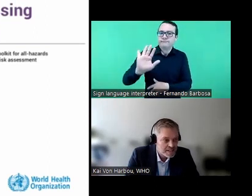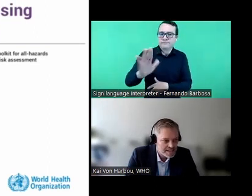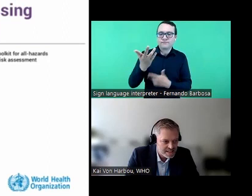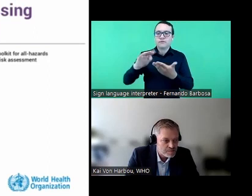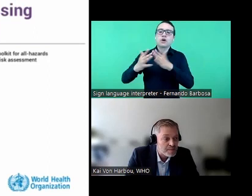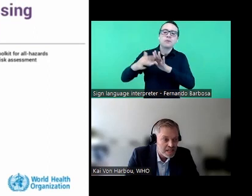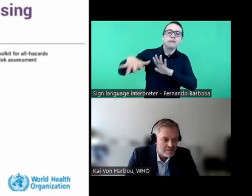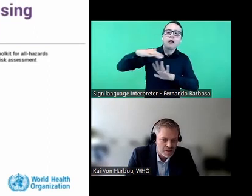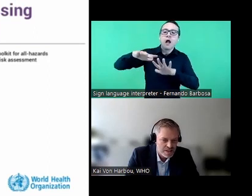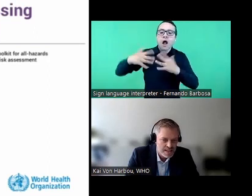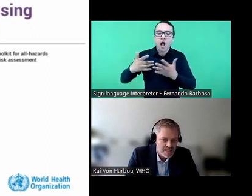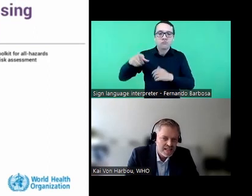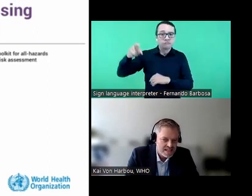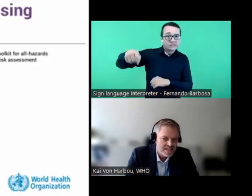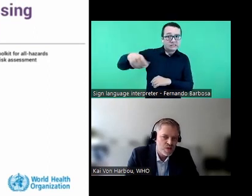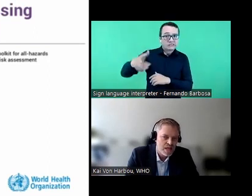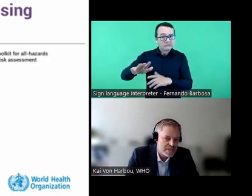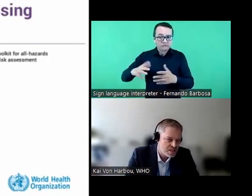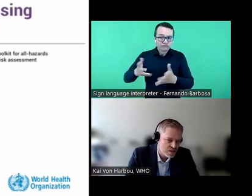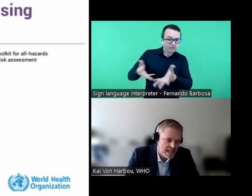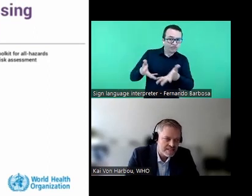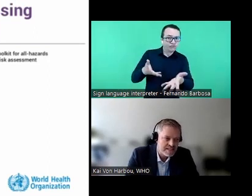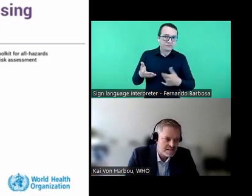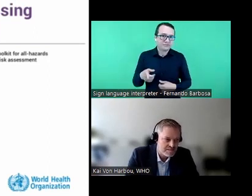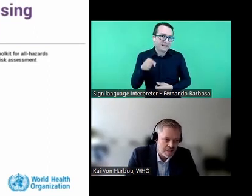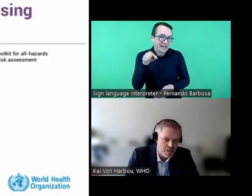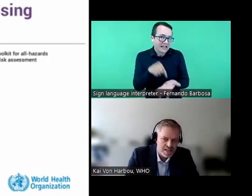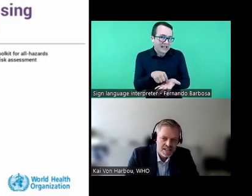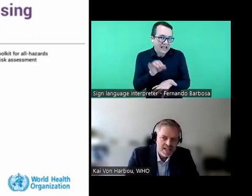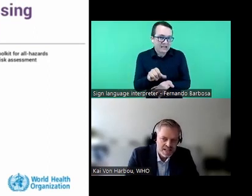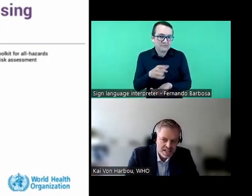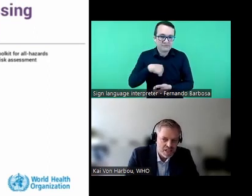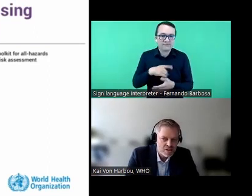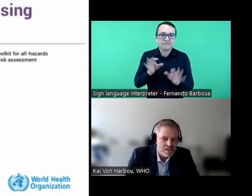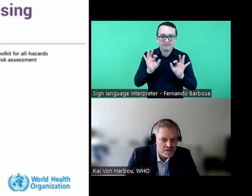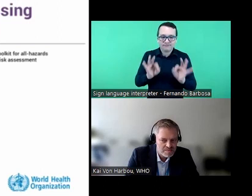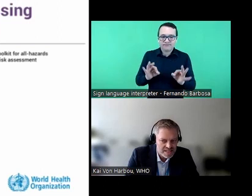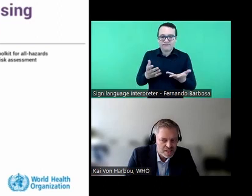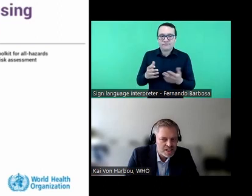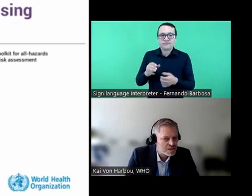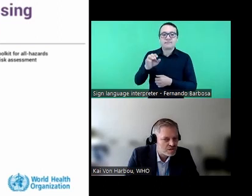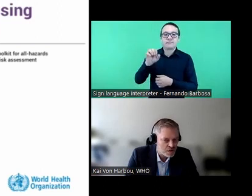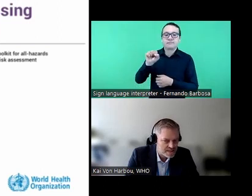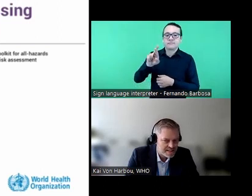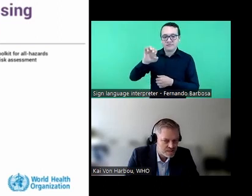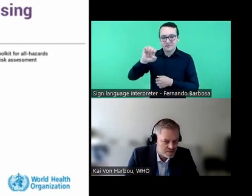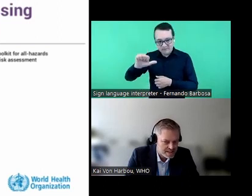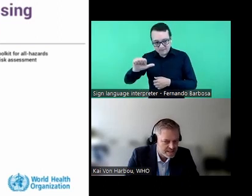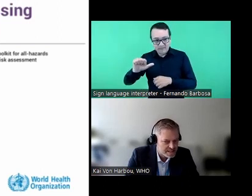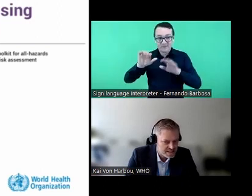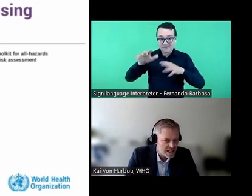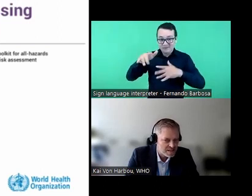the community needs to prepare for. This is why, building on the Health EDM framework, WHO developed a strategic tool for